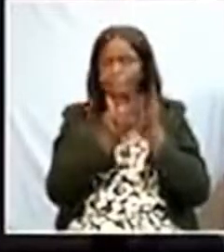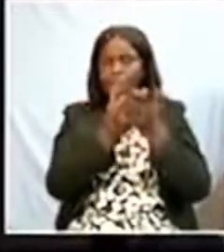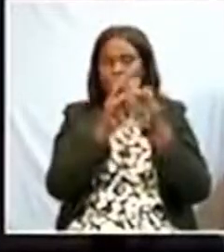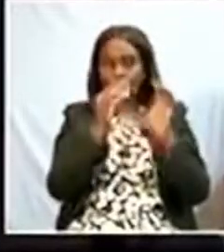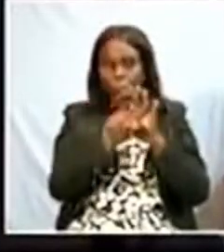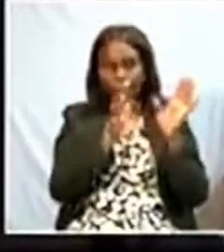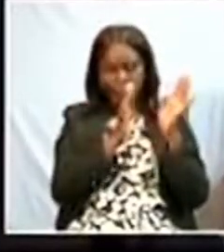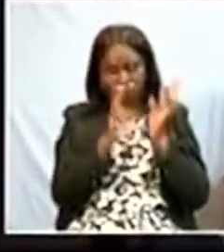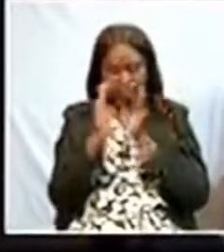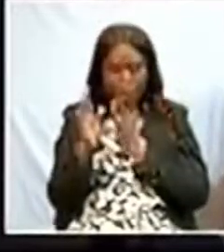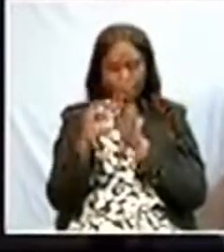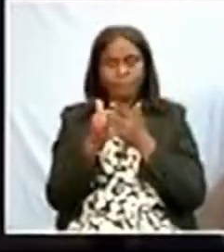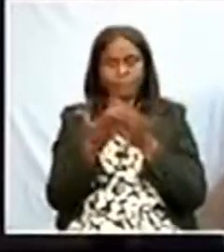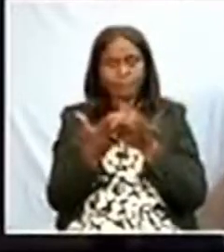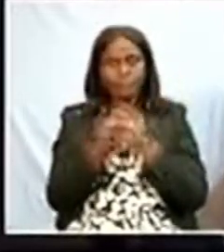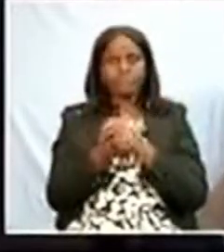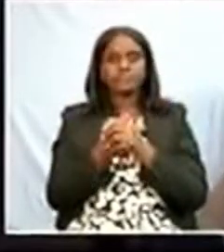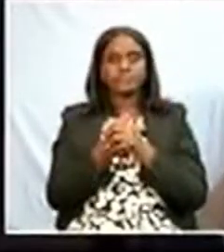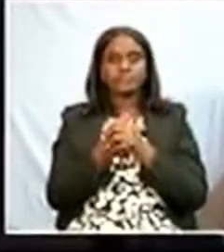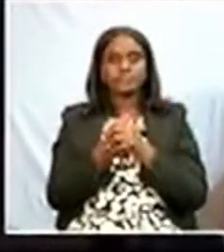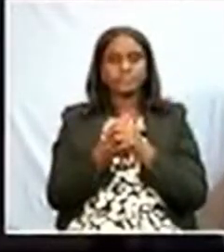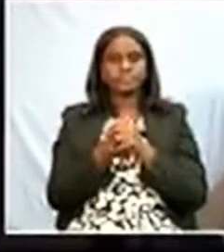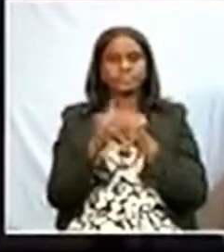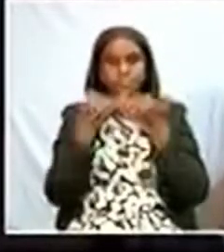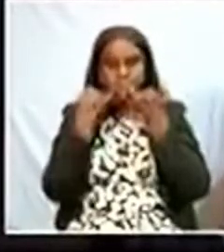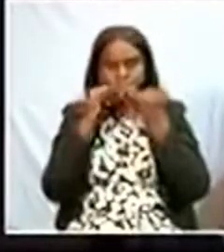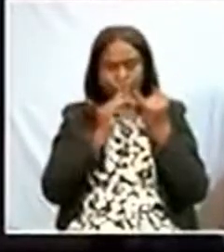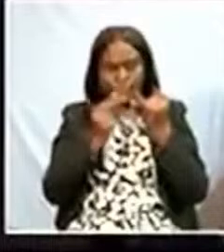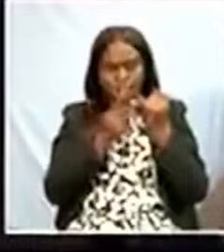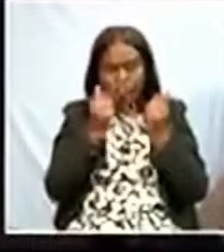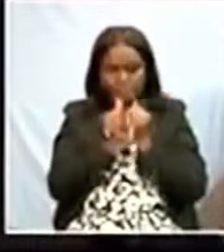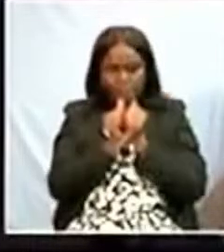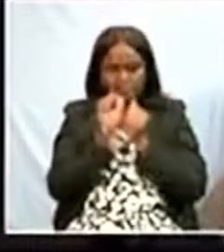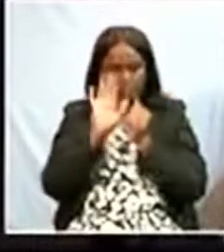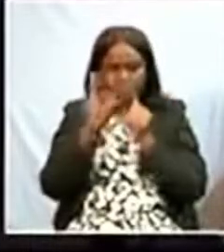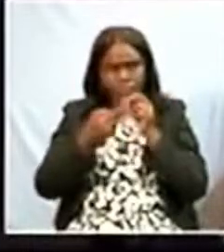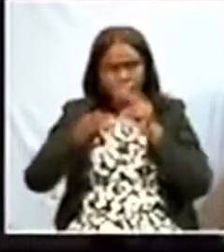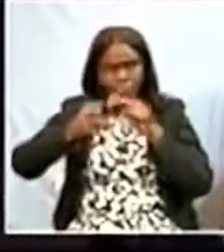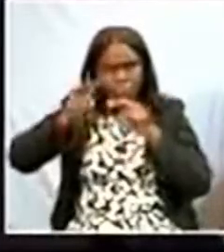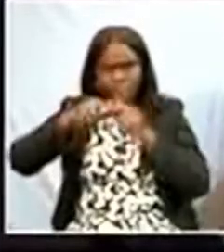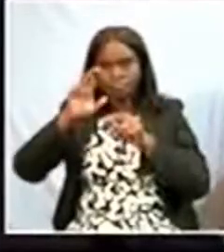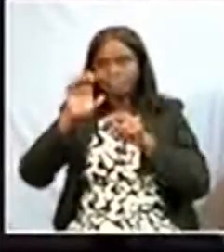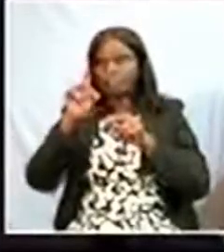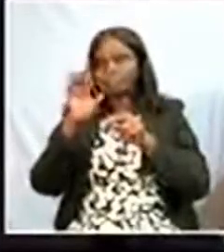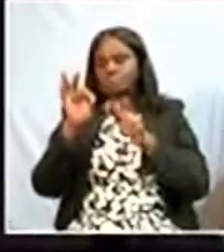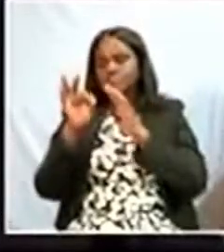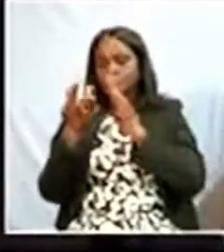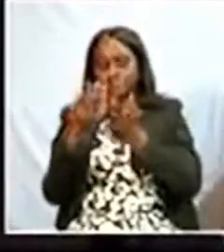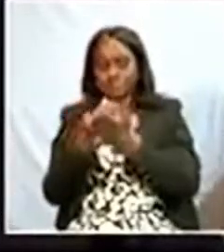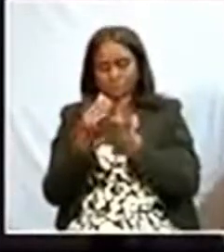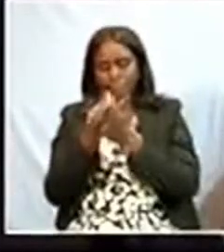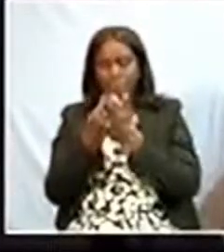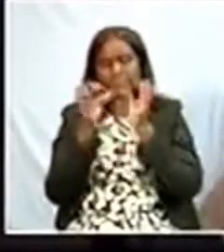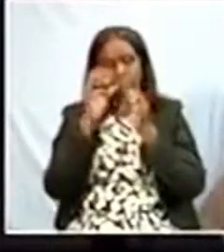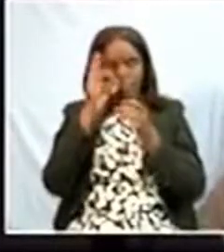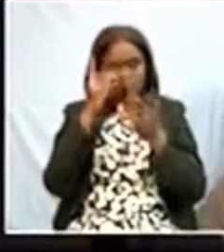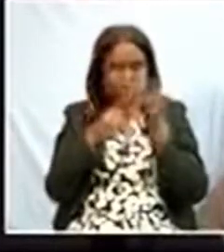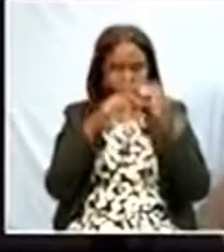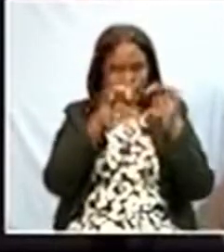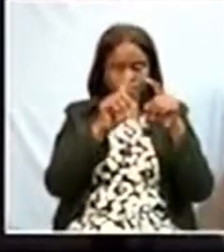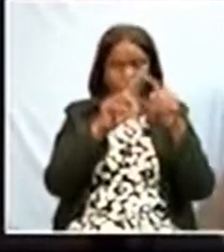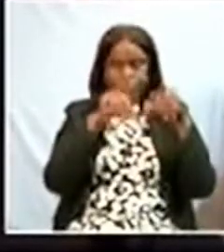the remedial measures, they are telling us that with the increased CDF funding, Council will continue to